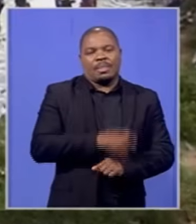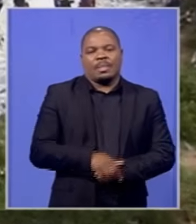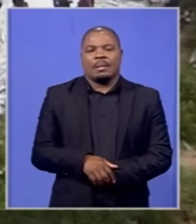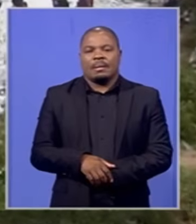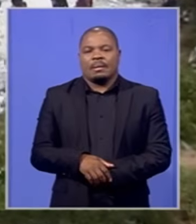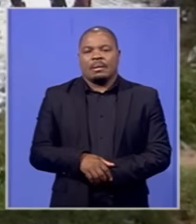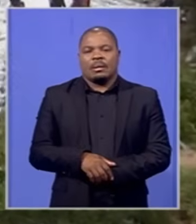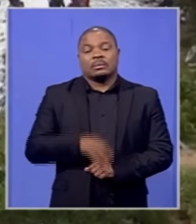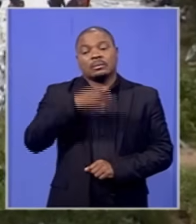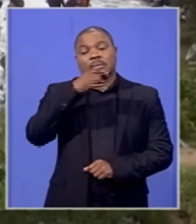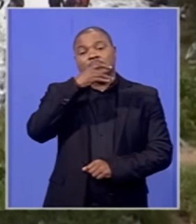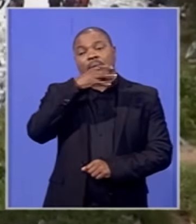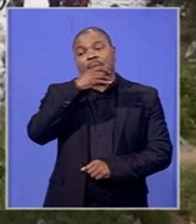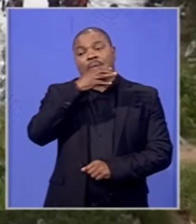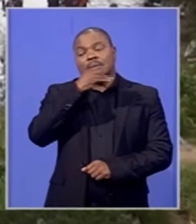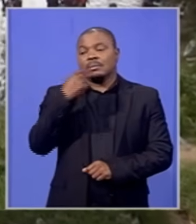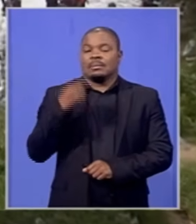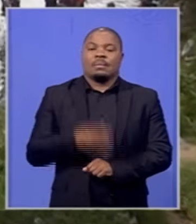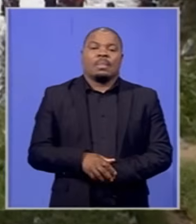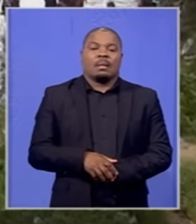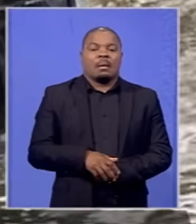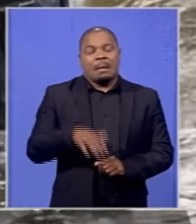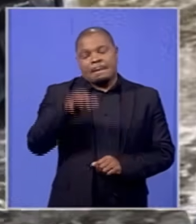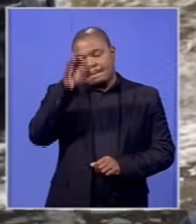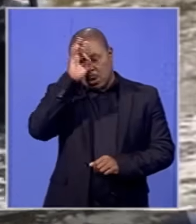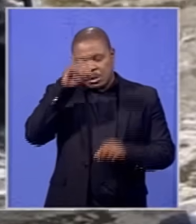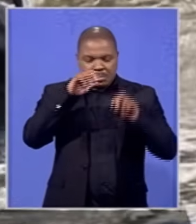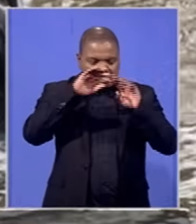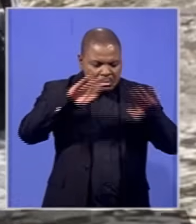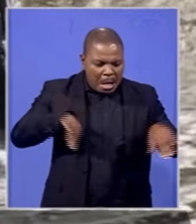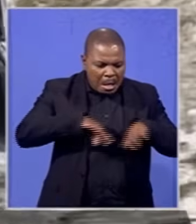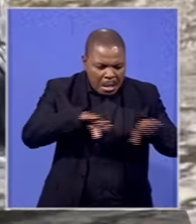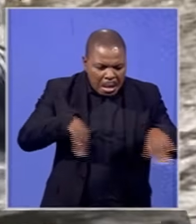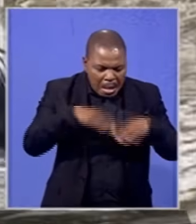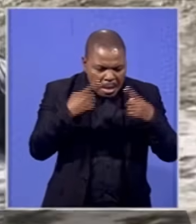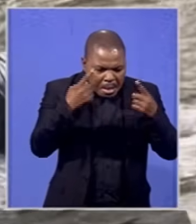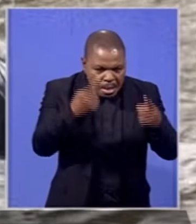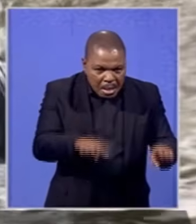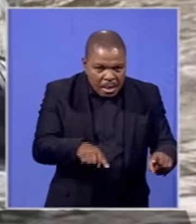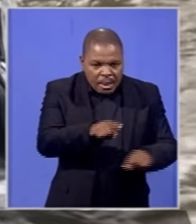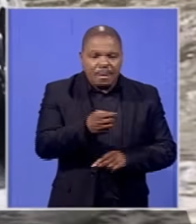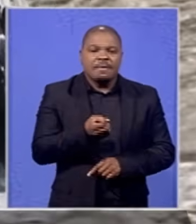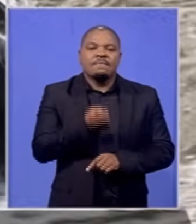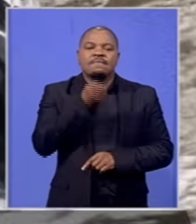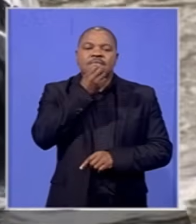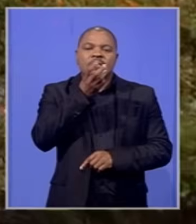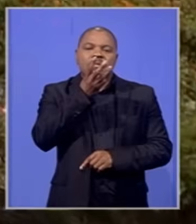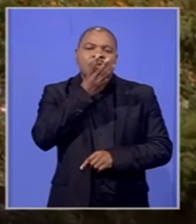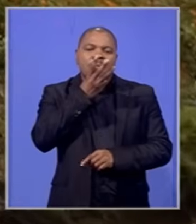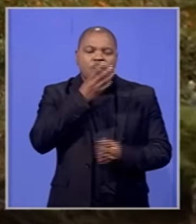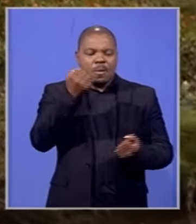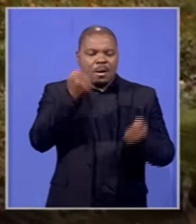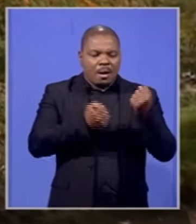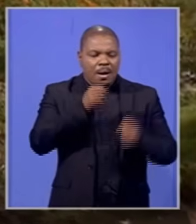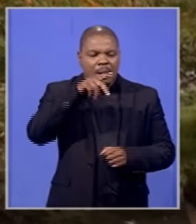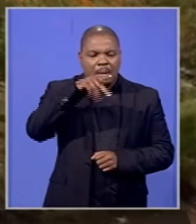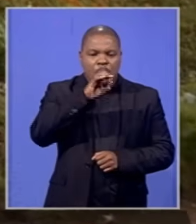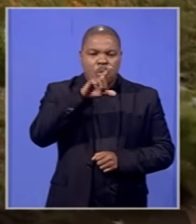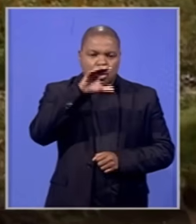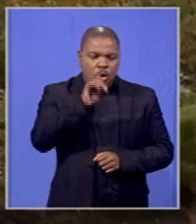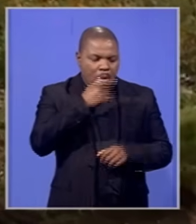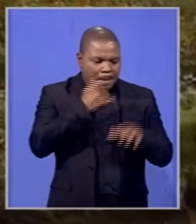Ka la matlhatso mapodisi a thumang a fitlhetse karolo ya ka fa morago ga sejanaga sa VW Polo se mapodisi ano a